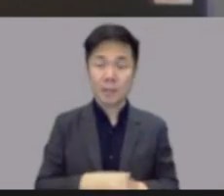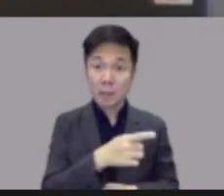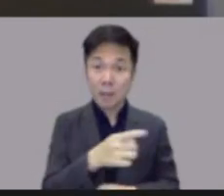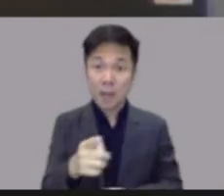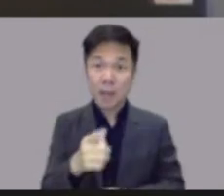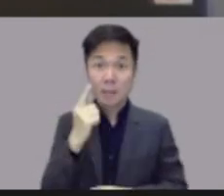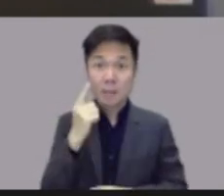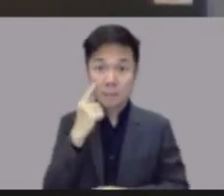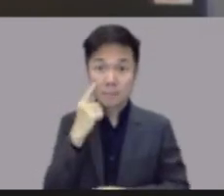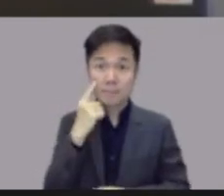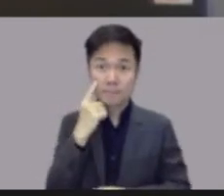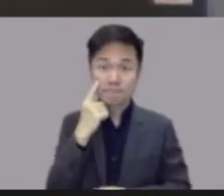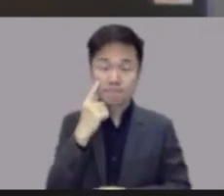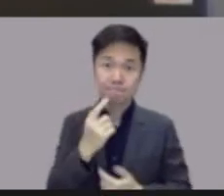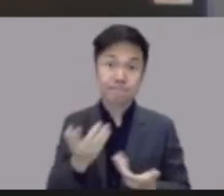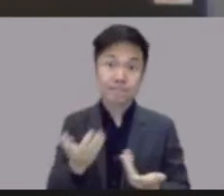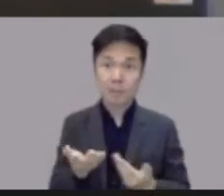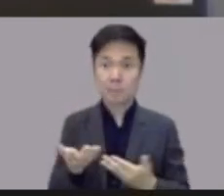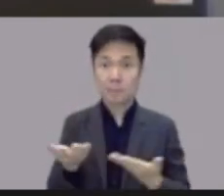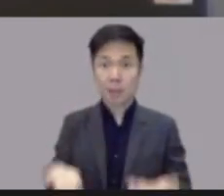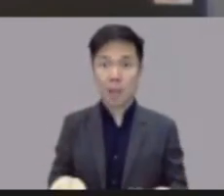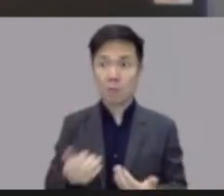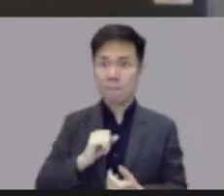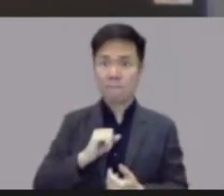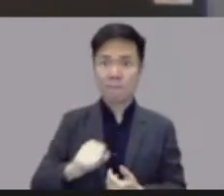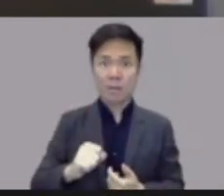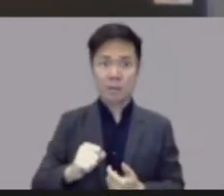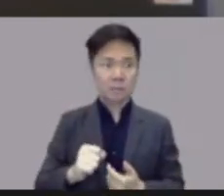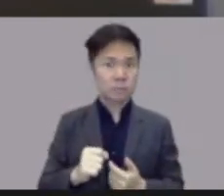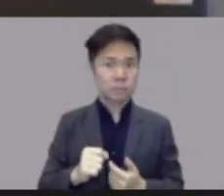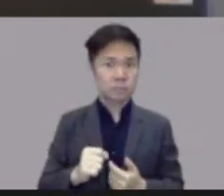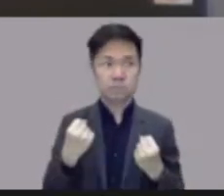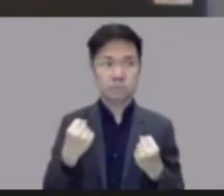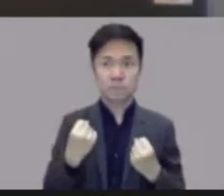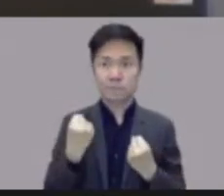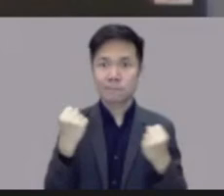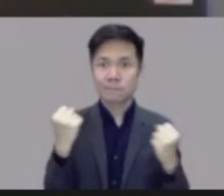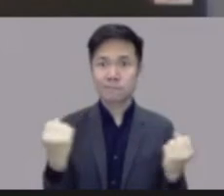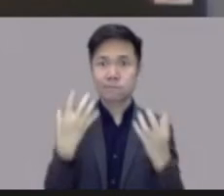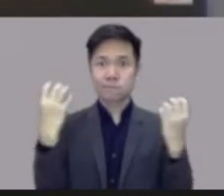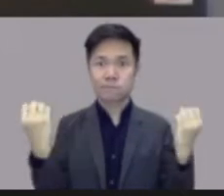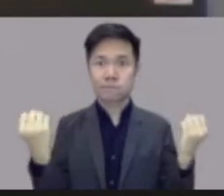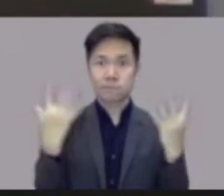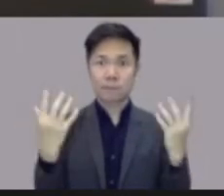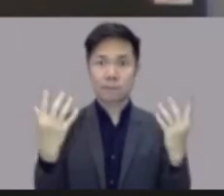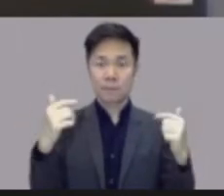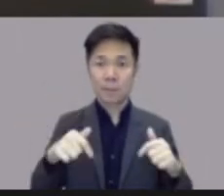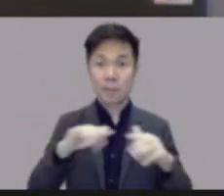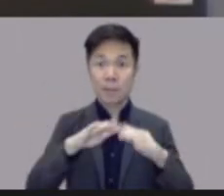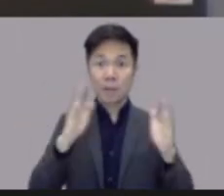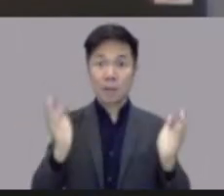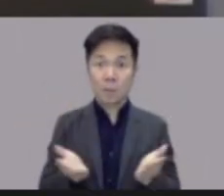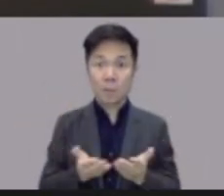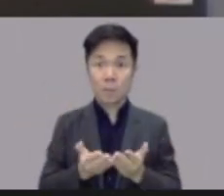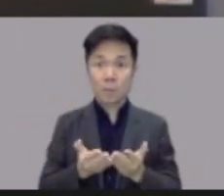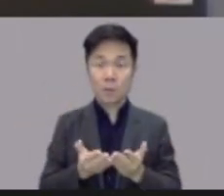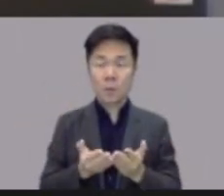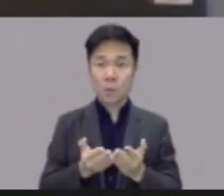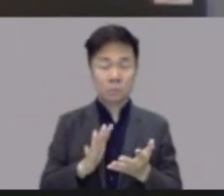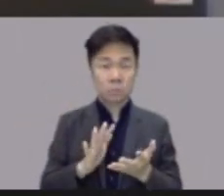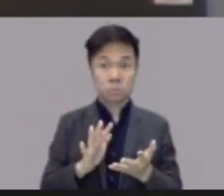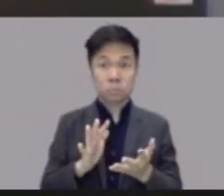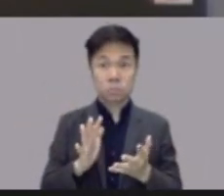a building urgency uh to to address the the planetary crises uh that that we have been talking about